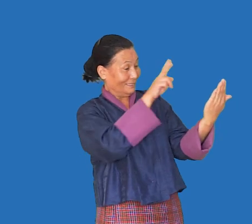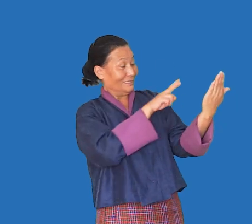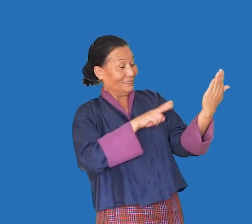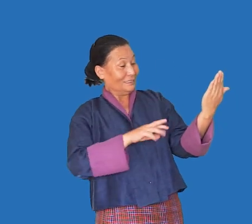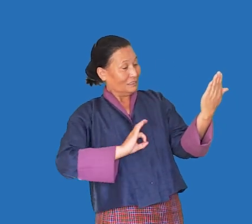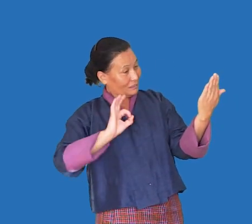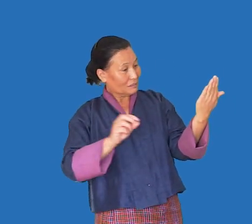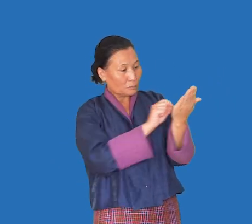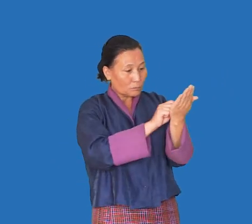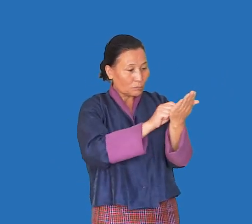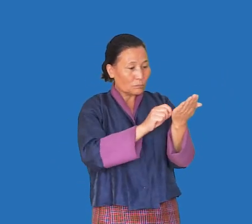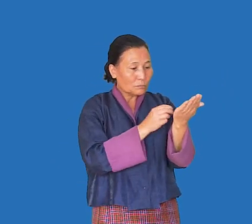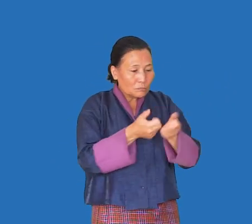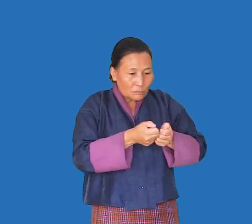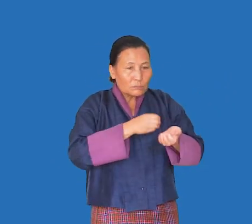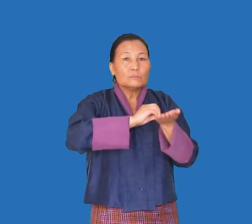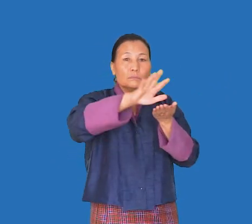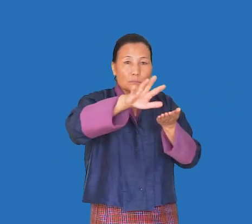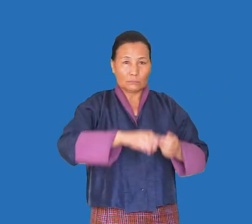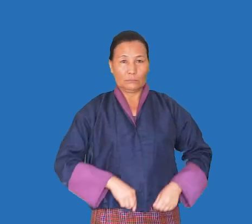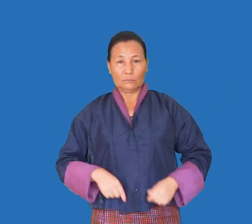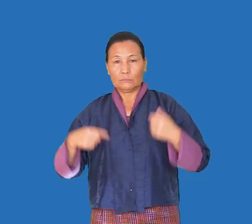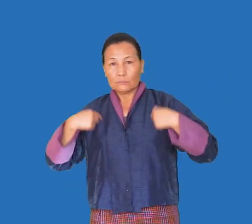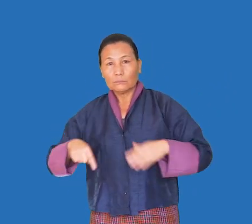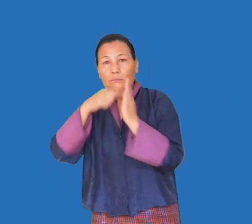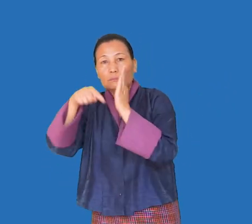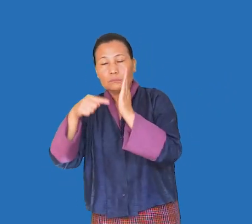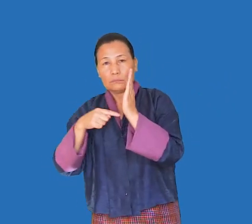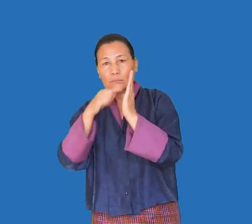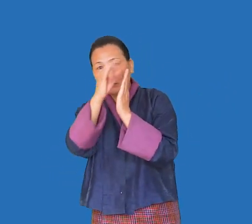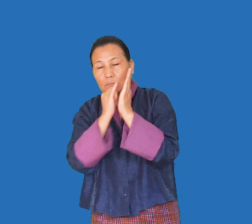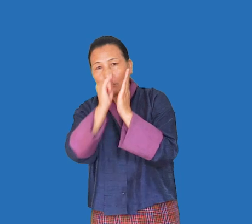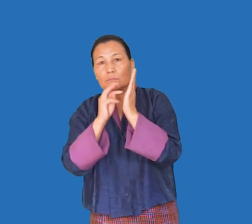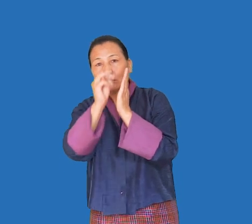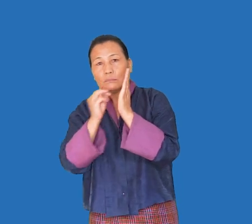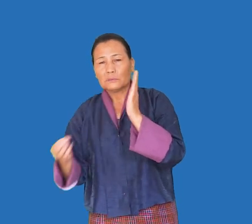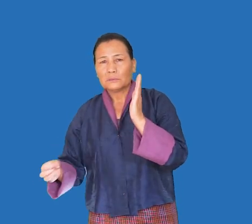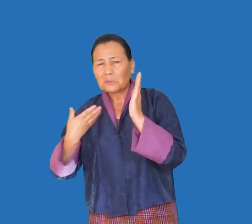around. A hurtful post can bring more harmful responses.